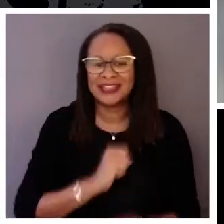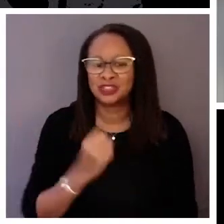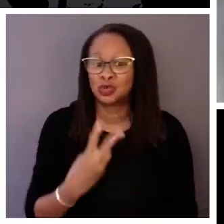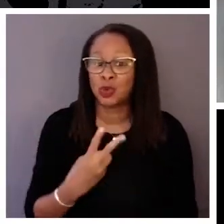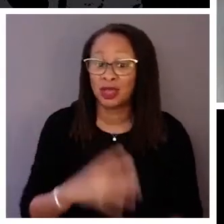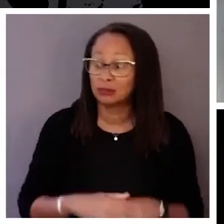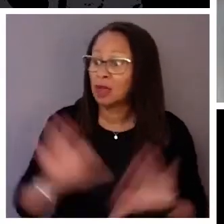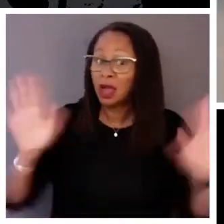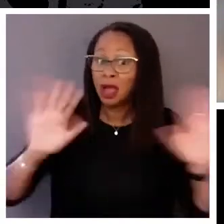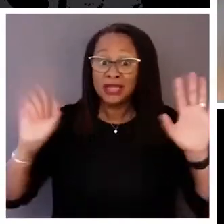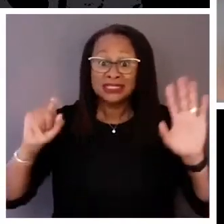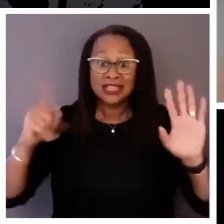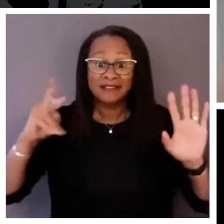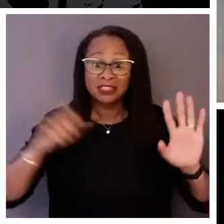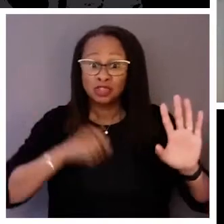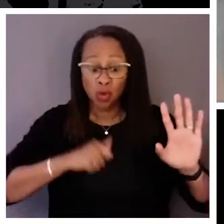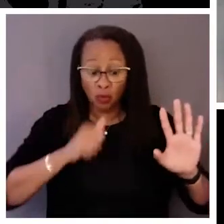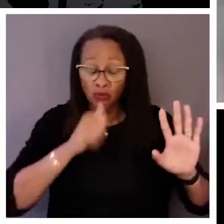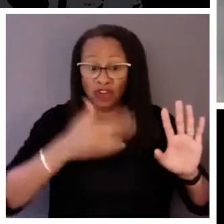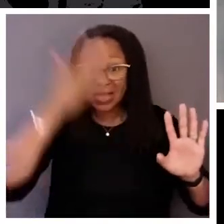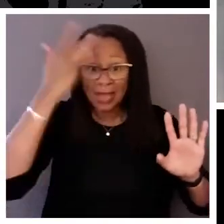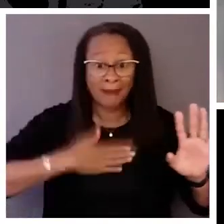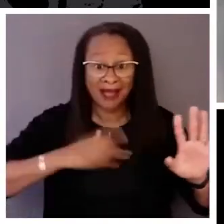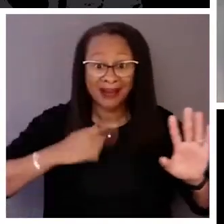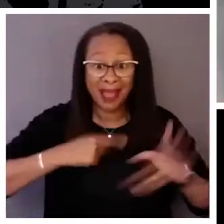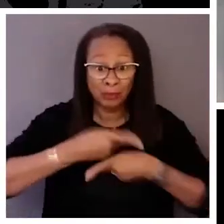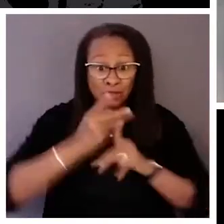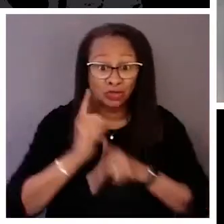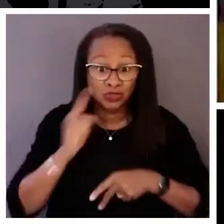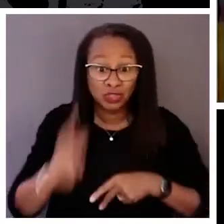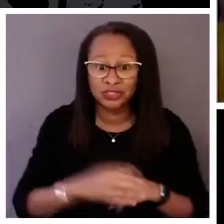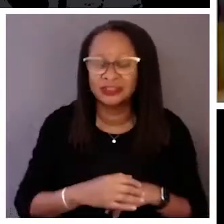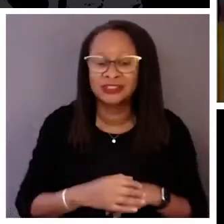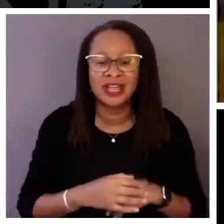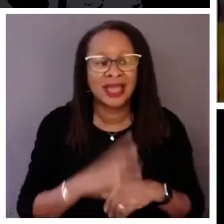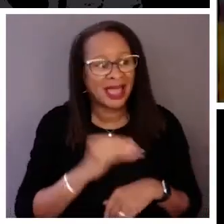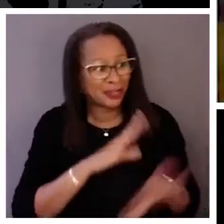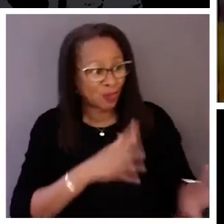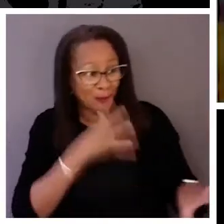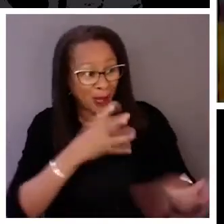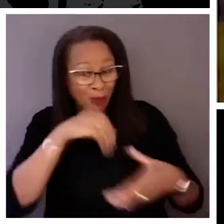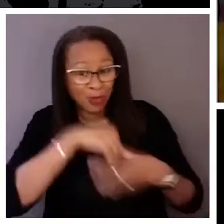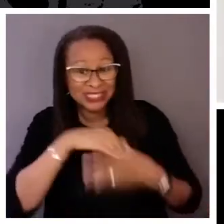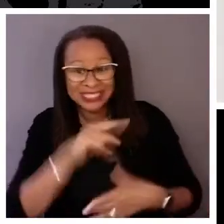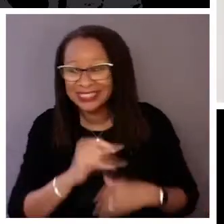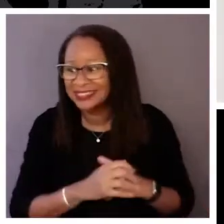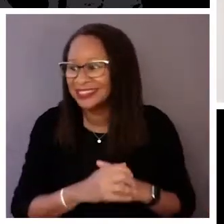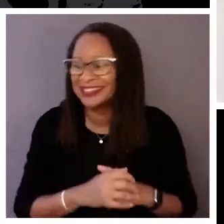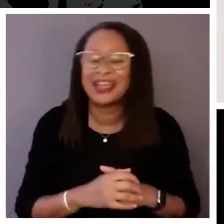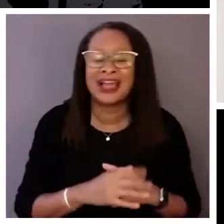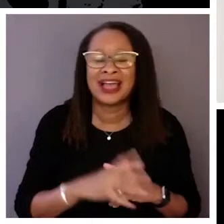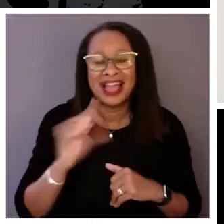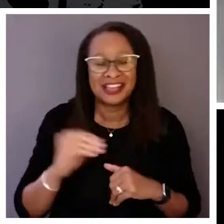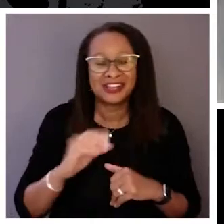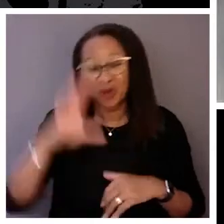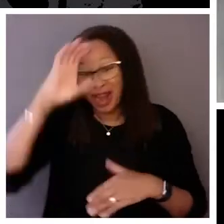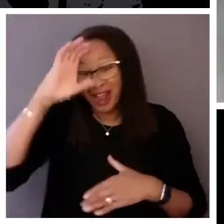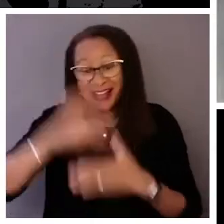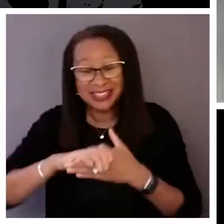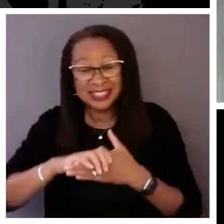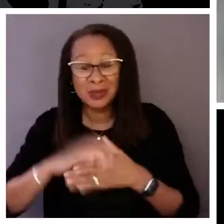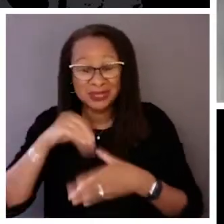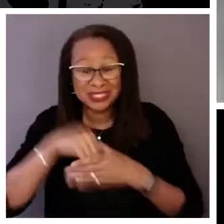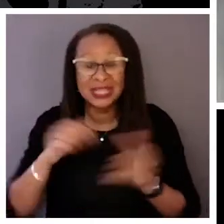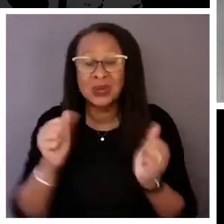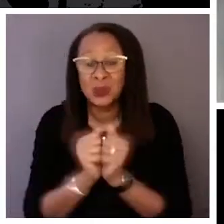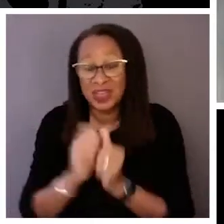Oh yeah, don't forget the one I produced, Hannah. Yes. And your mother starred in, and Geraldine's husband starred in